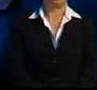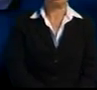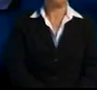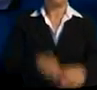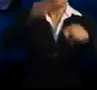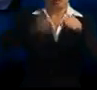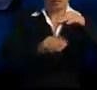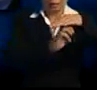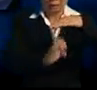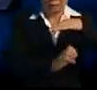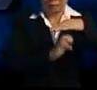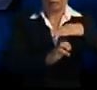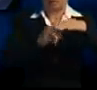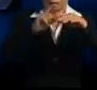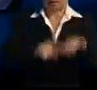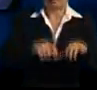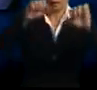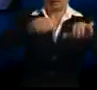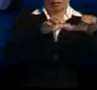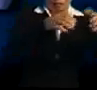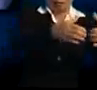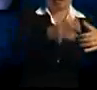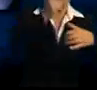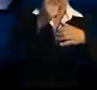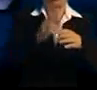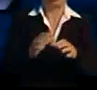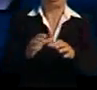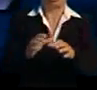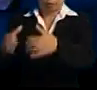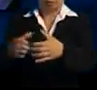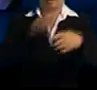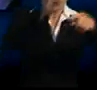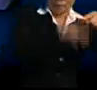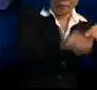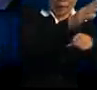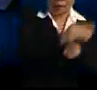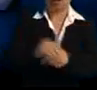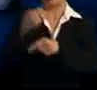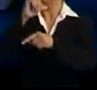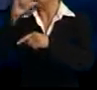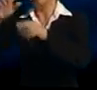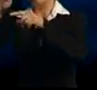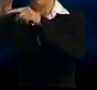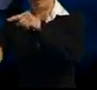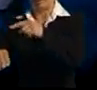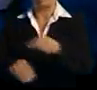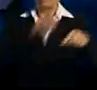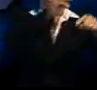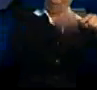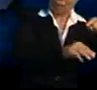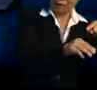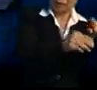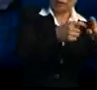The mineral elements can be classified into two main groups, which is metals and non-metals. Metals